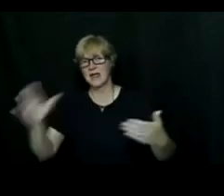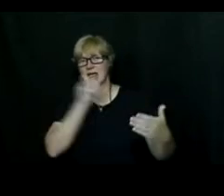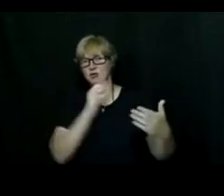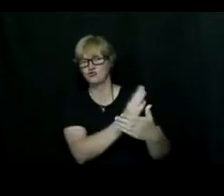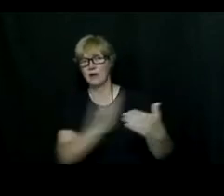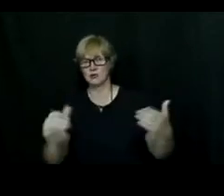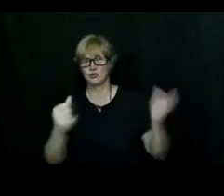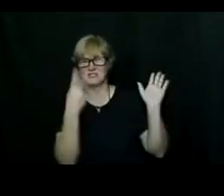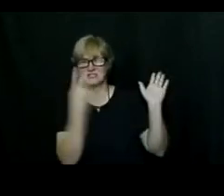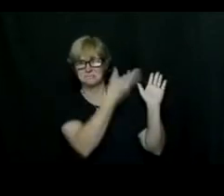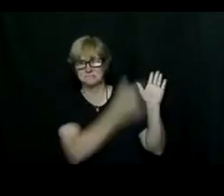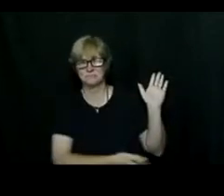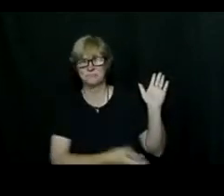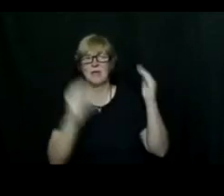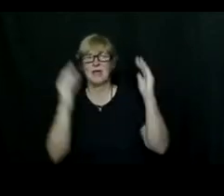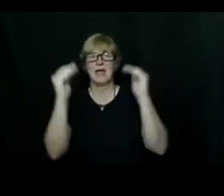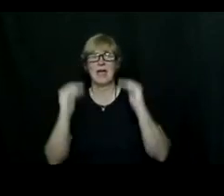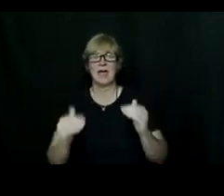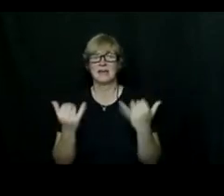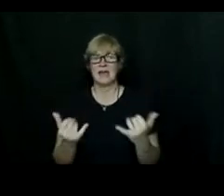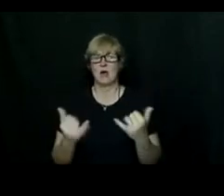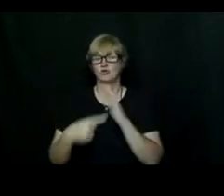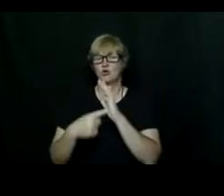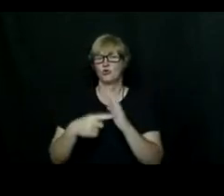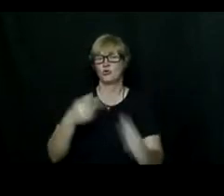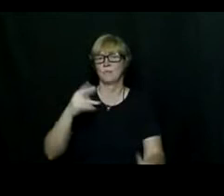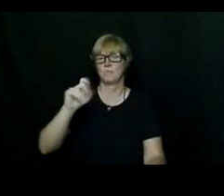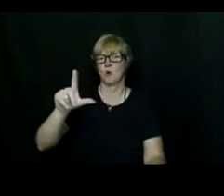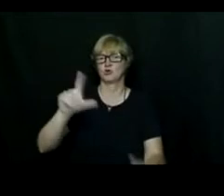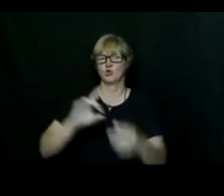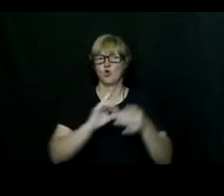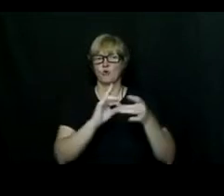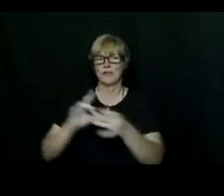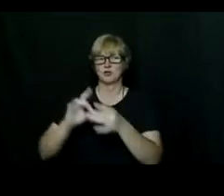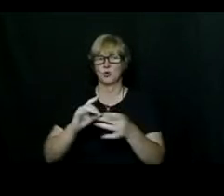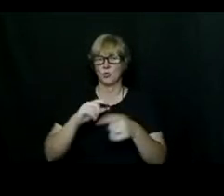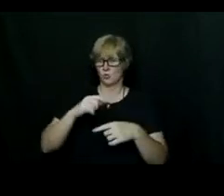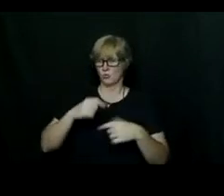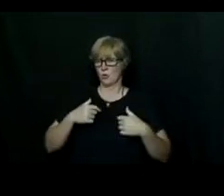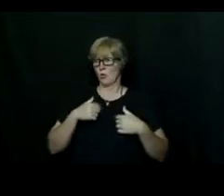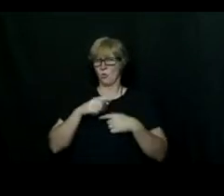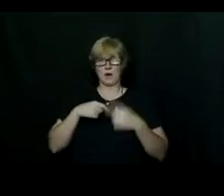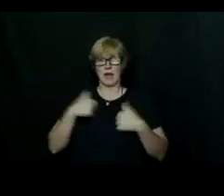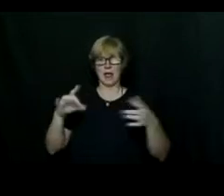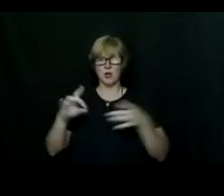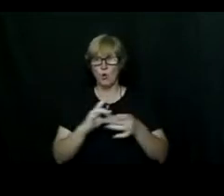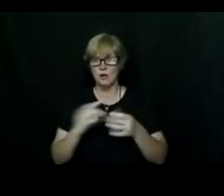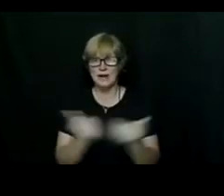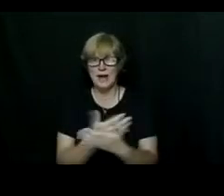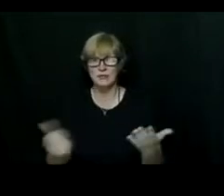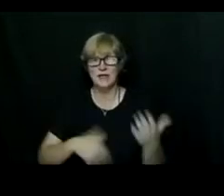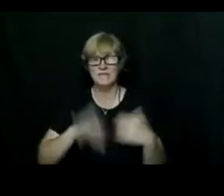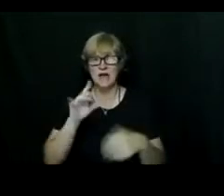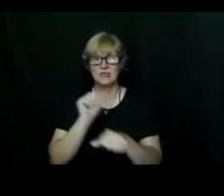And the first thing I want to show you is actually my partial correlation. So when I correlated everything, I found that working